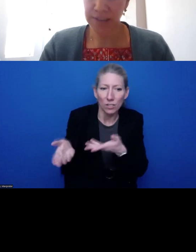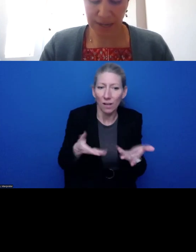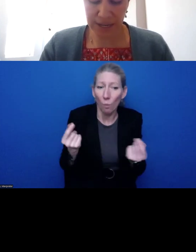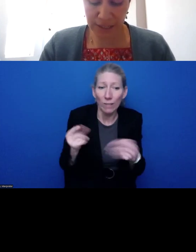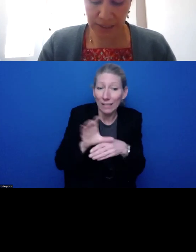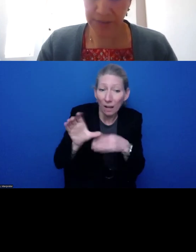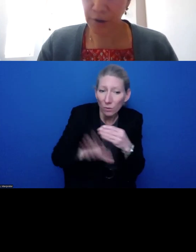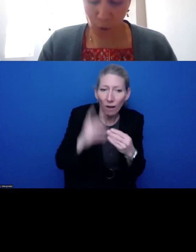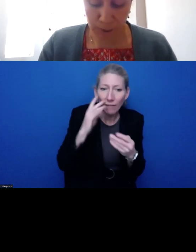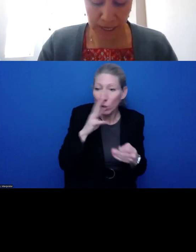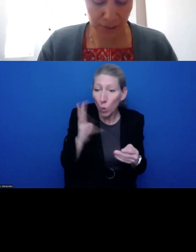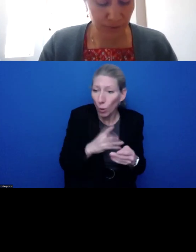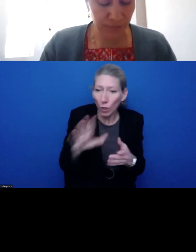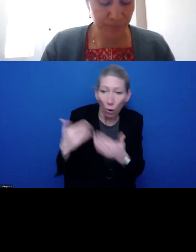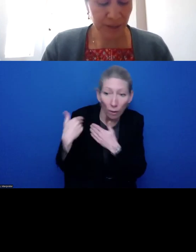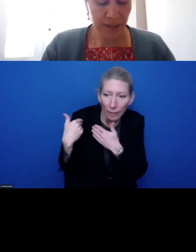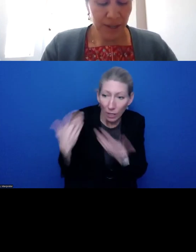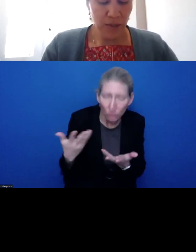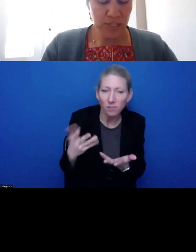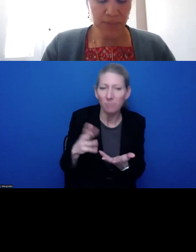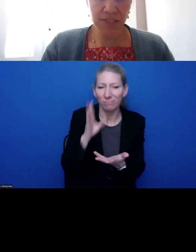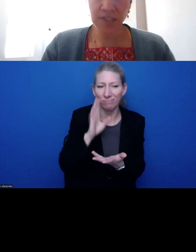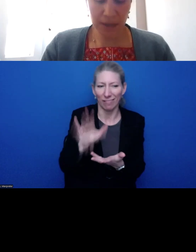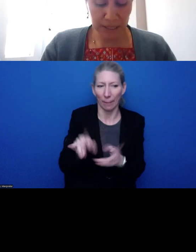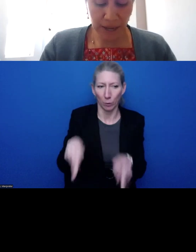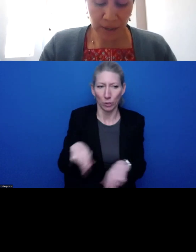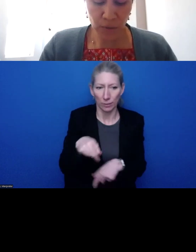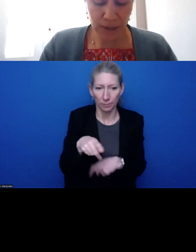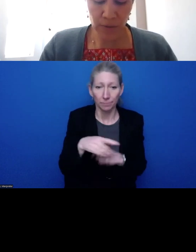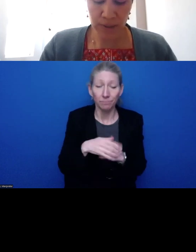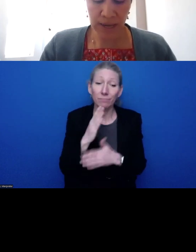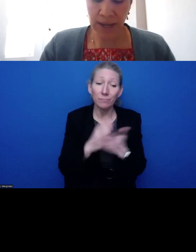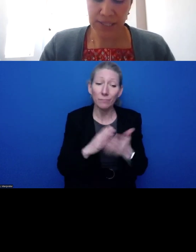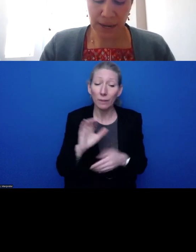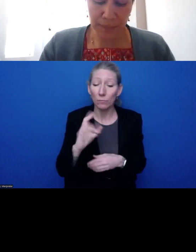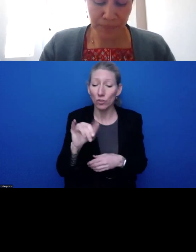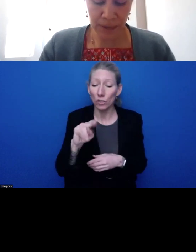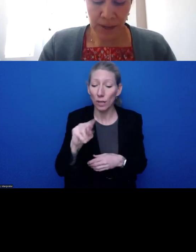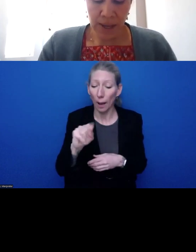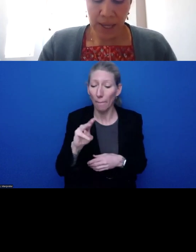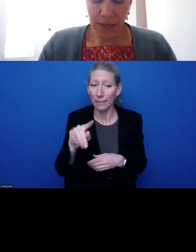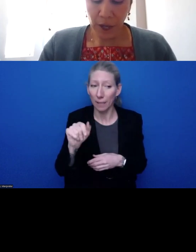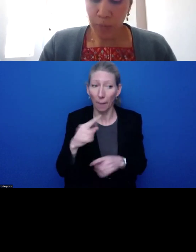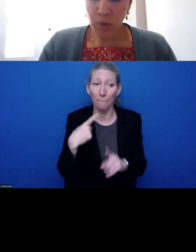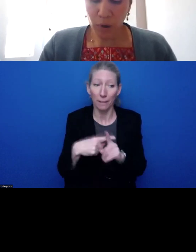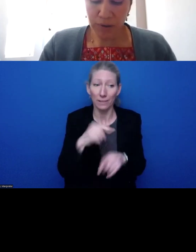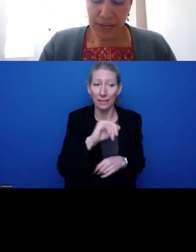of neglecting their obligations. The Utzam Chinamital, together with the Achtzalam, helped to colonize